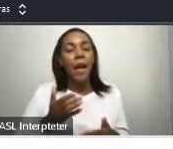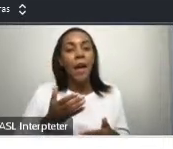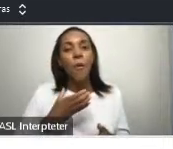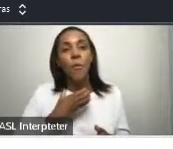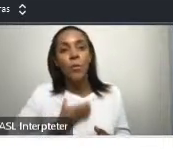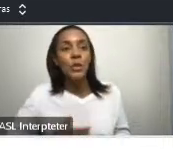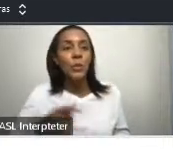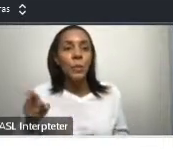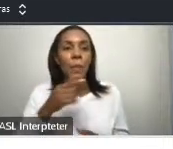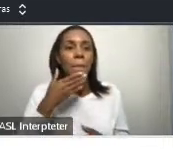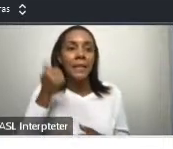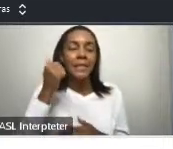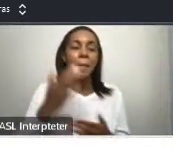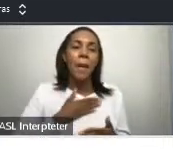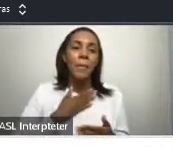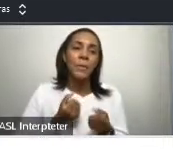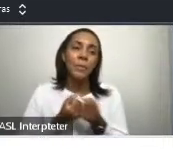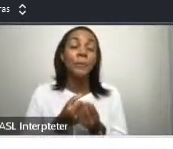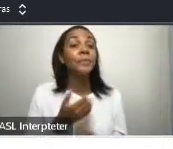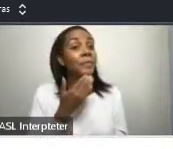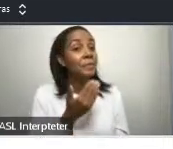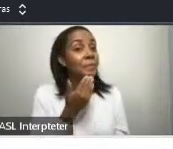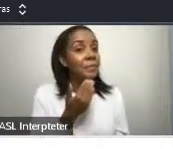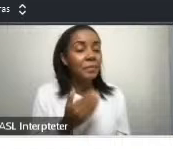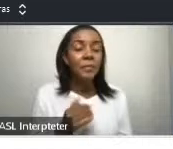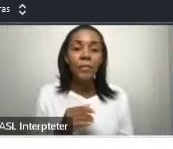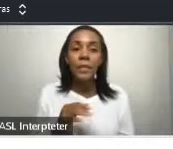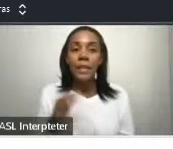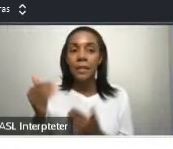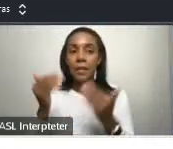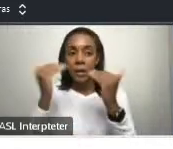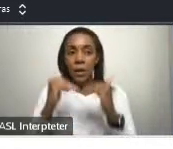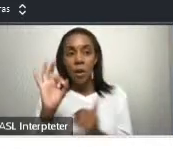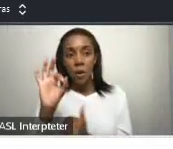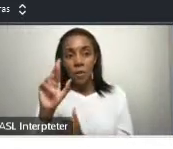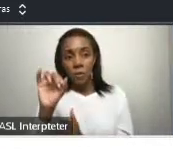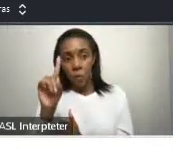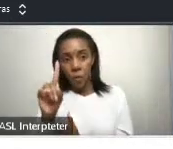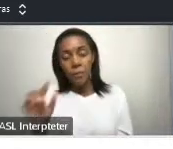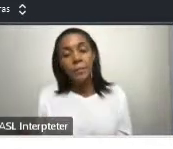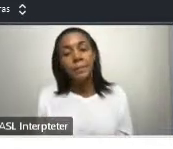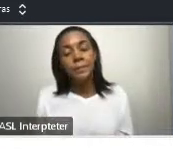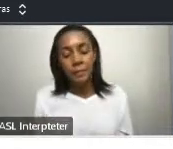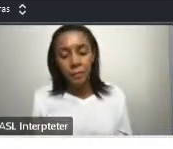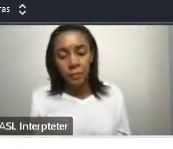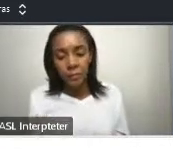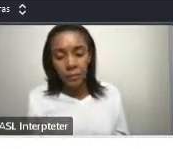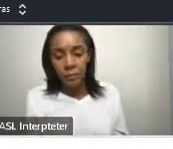you. Thank you, Councilman Carlisle. Councilman Ford, and then followed by Councilwoman Robbins.